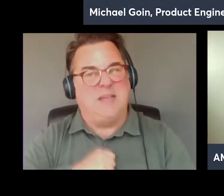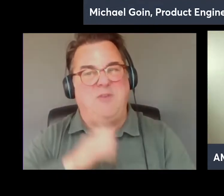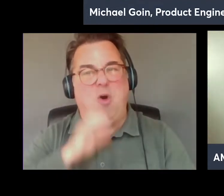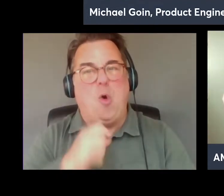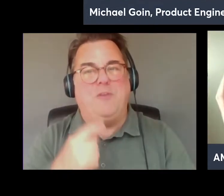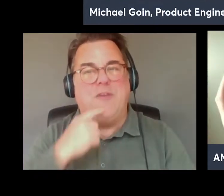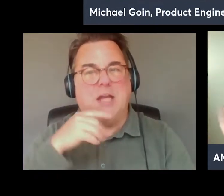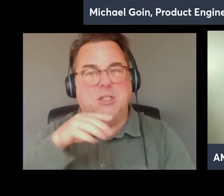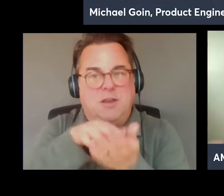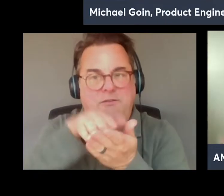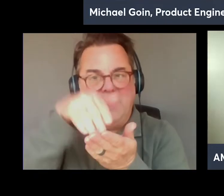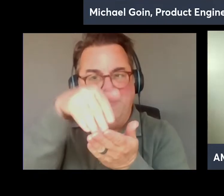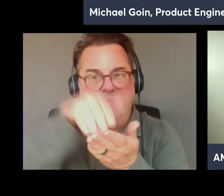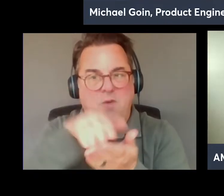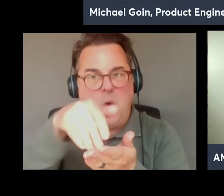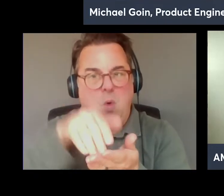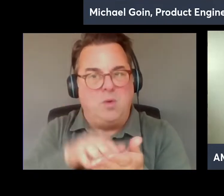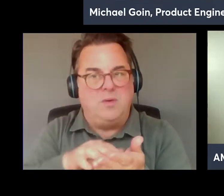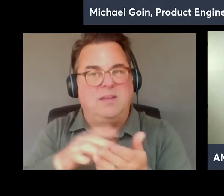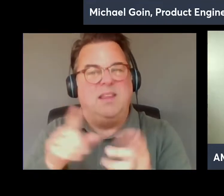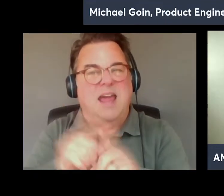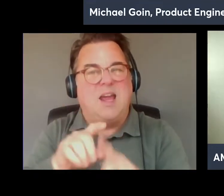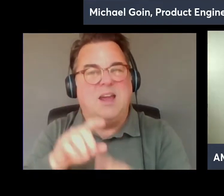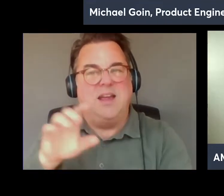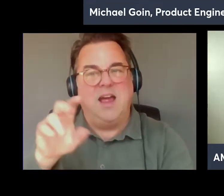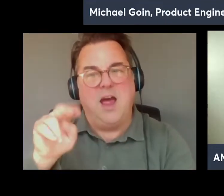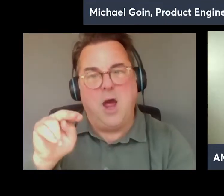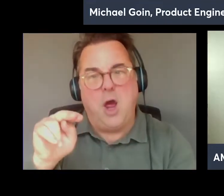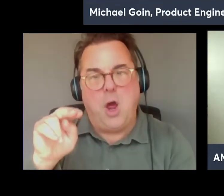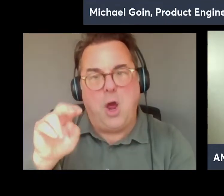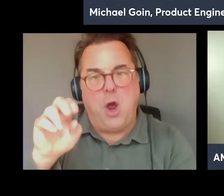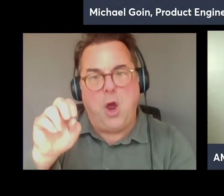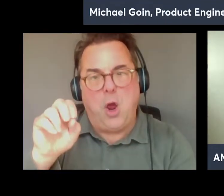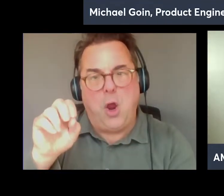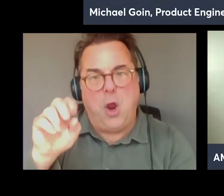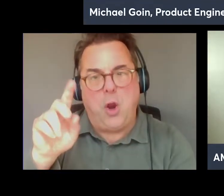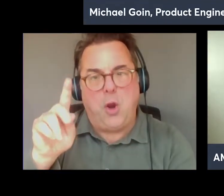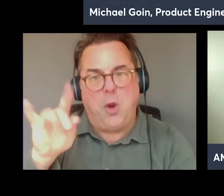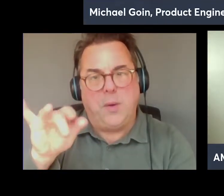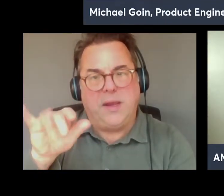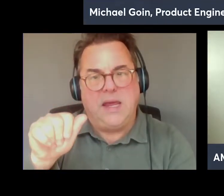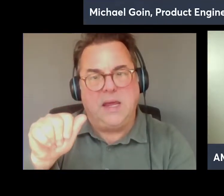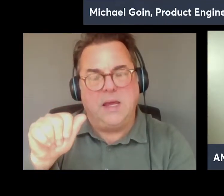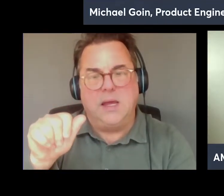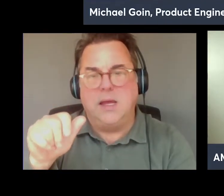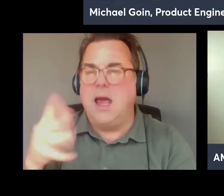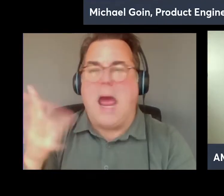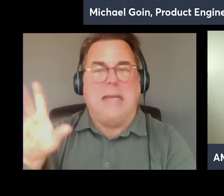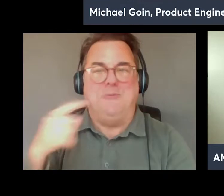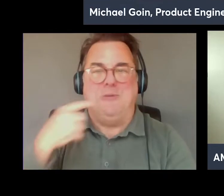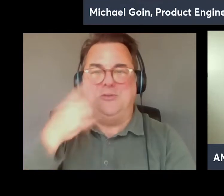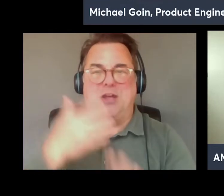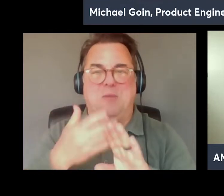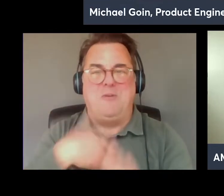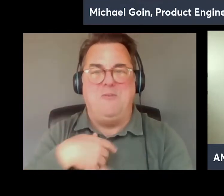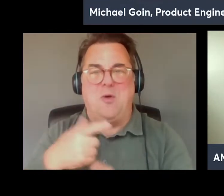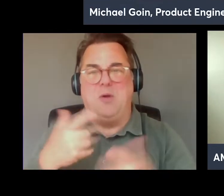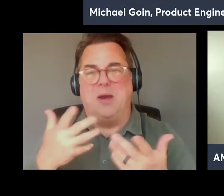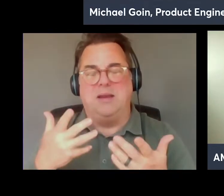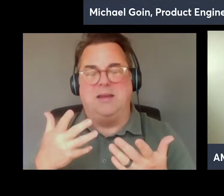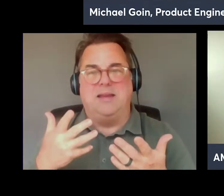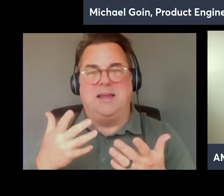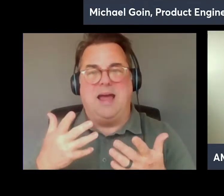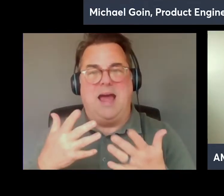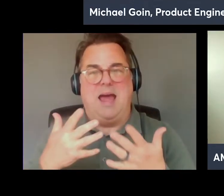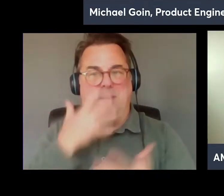But look, and I didn't want to share this with you earlier. I was afraid you're going to judge me, but this is a judgment-free zone, I hope, Michael. I